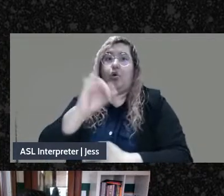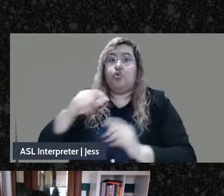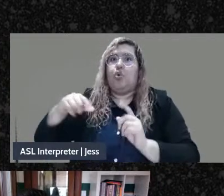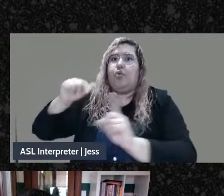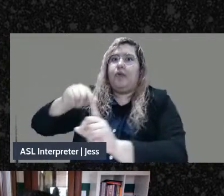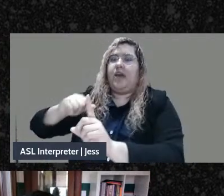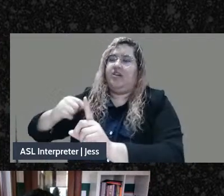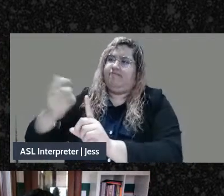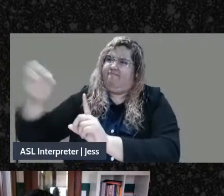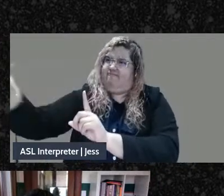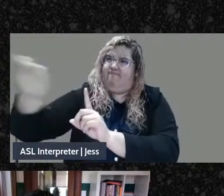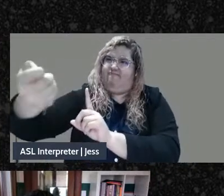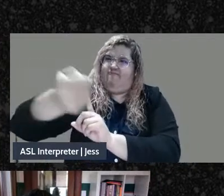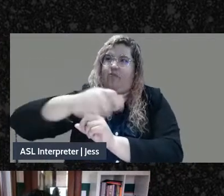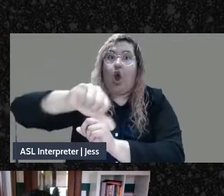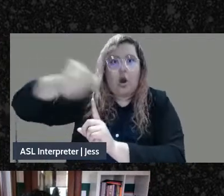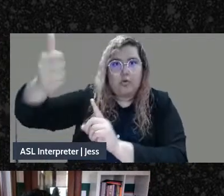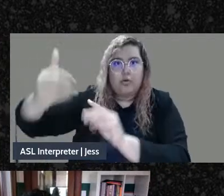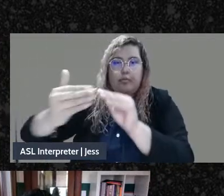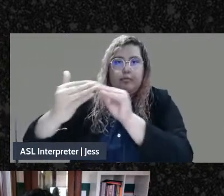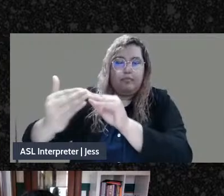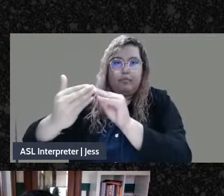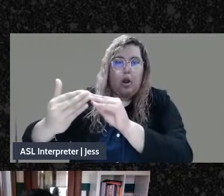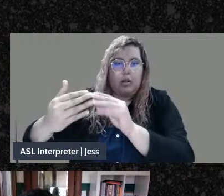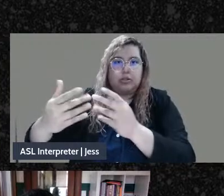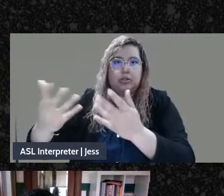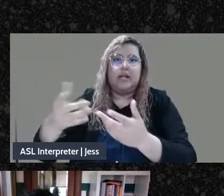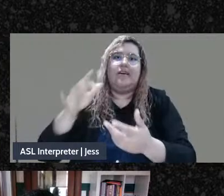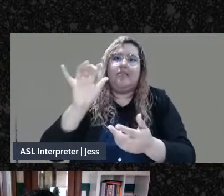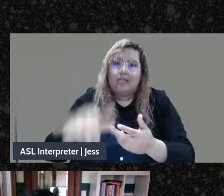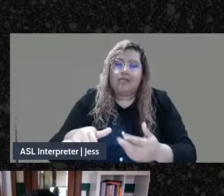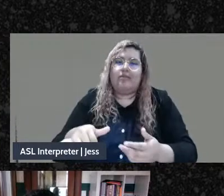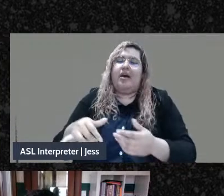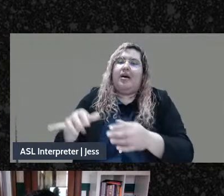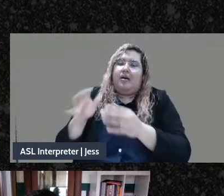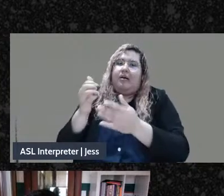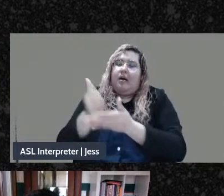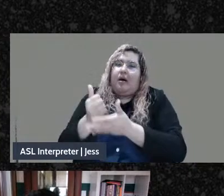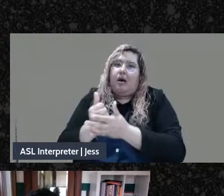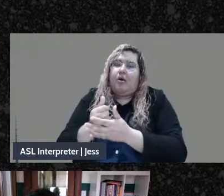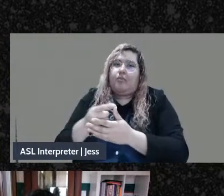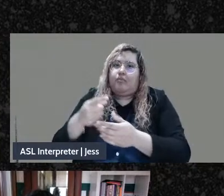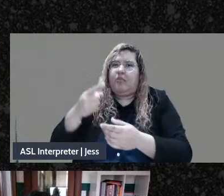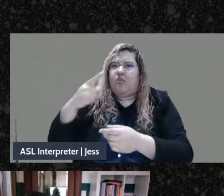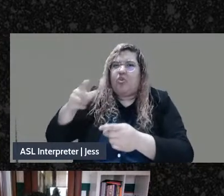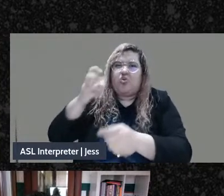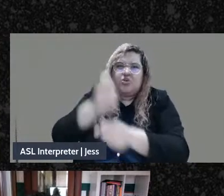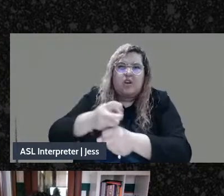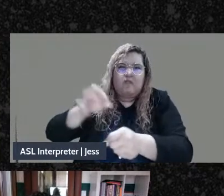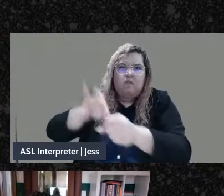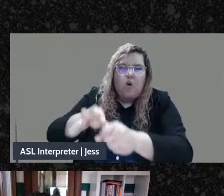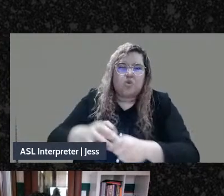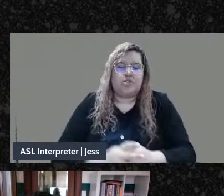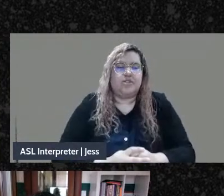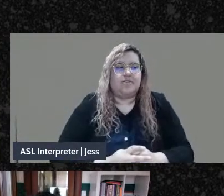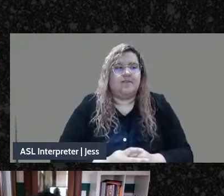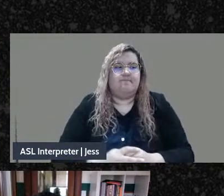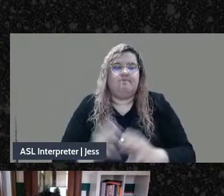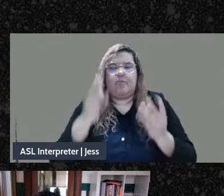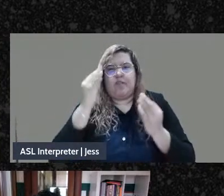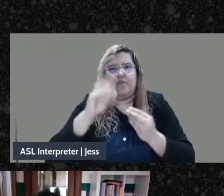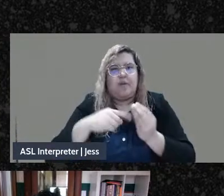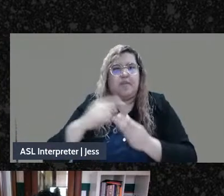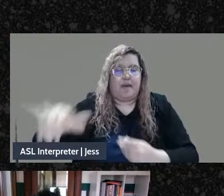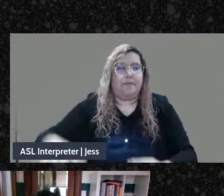what helped us like hold the majorities we needed for some of these really tough votes, right? So I think that's my thoughts on that.